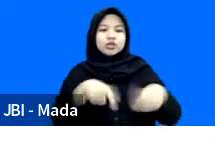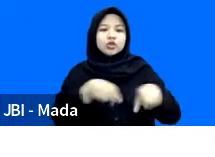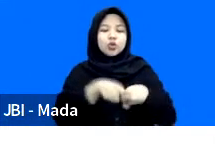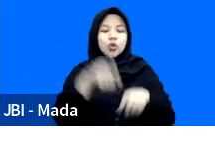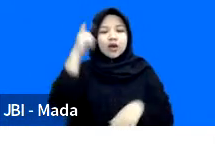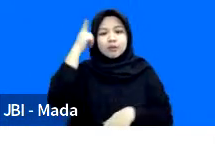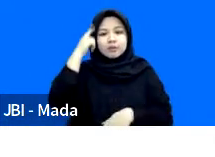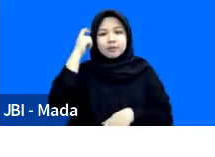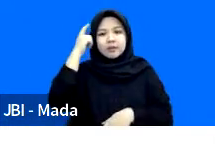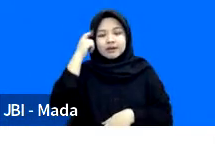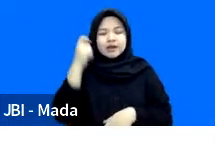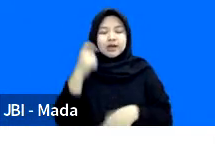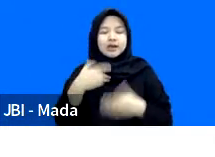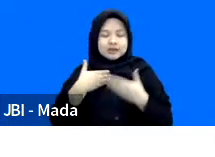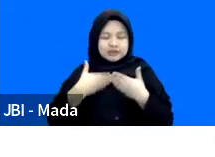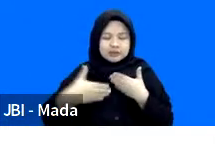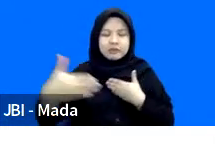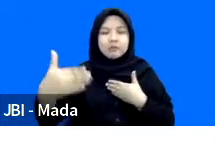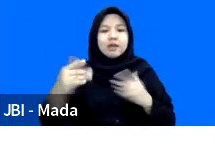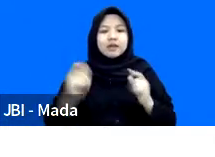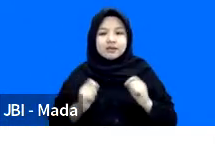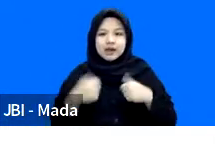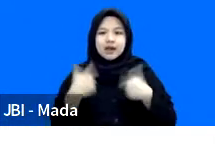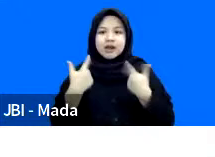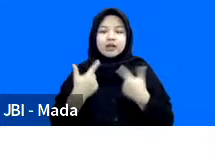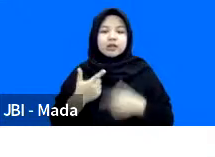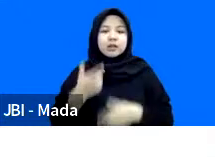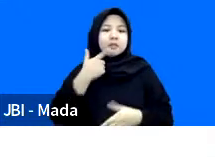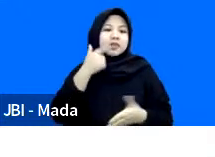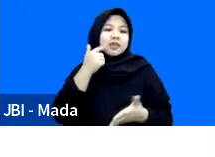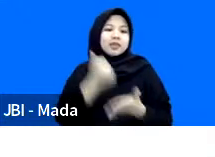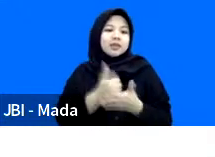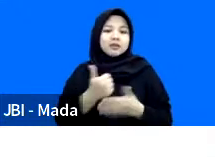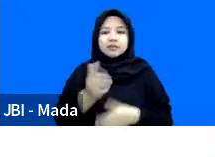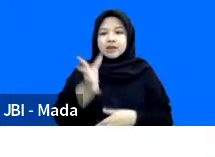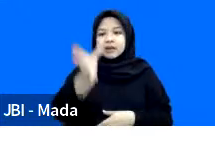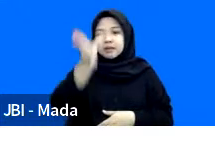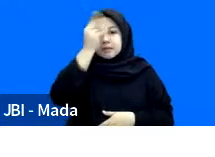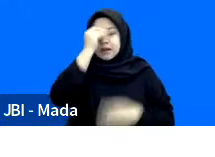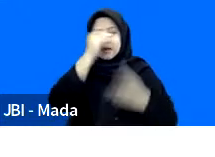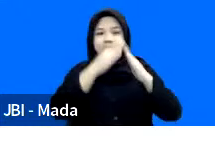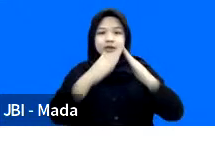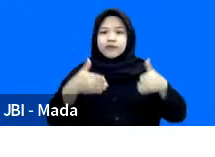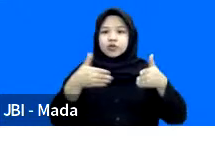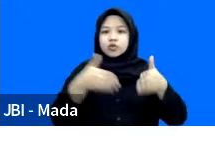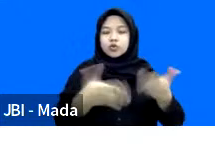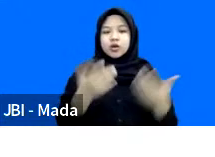it's important to understand the infrastructure and device needs, as well as to